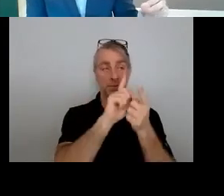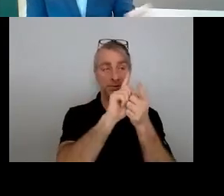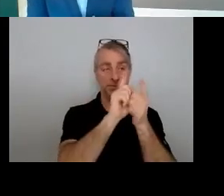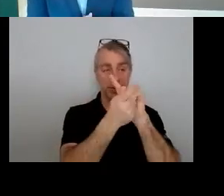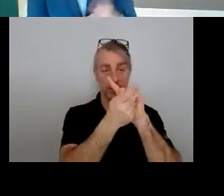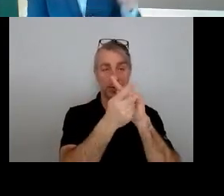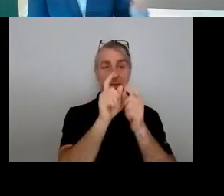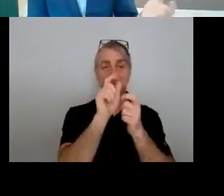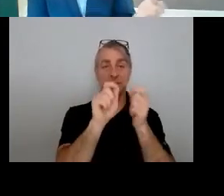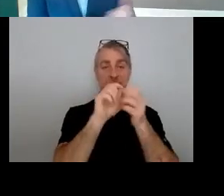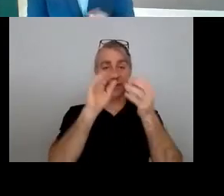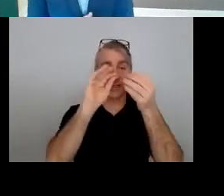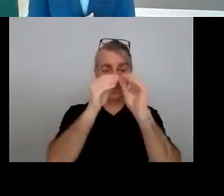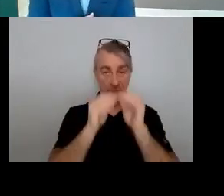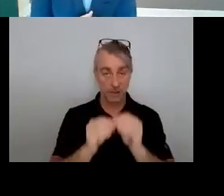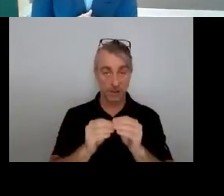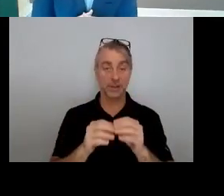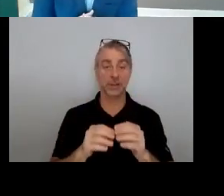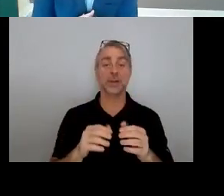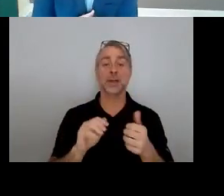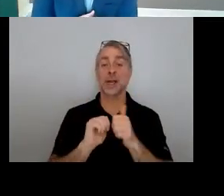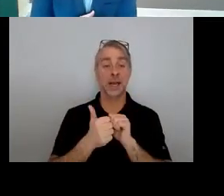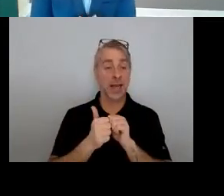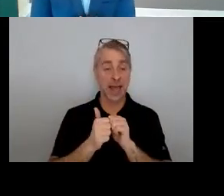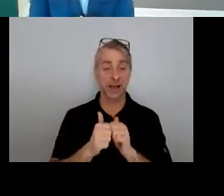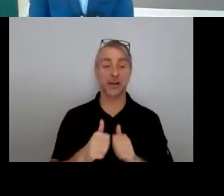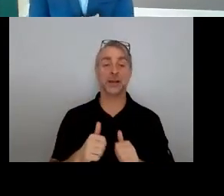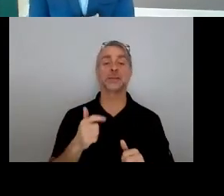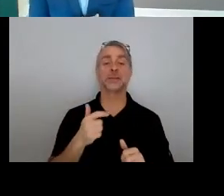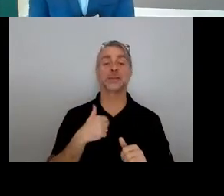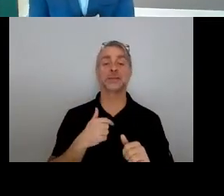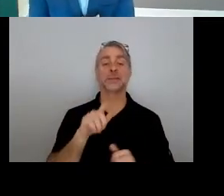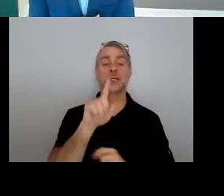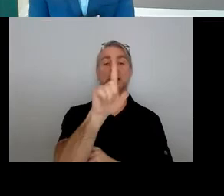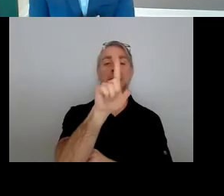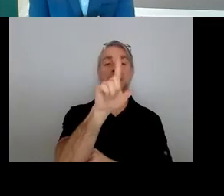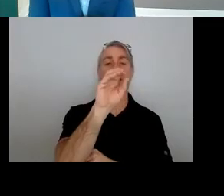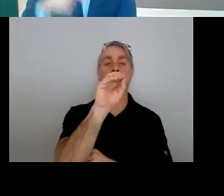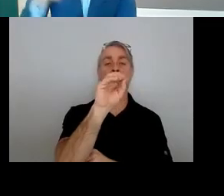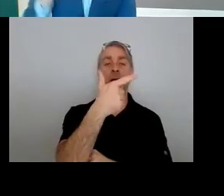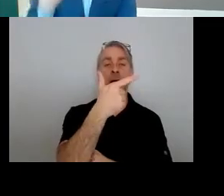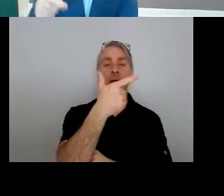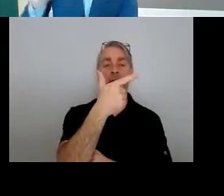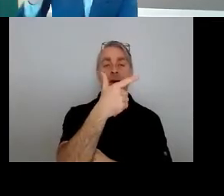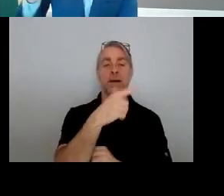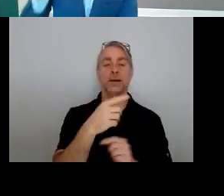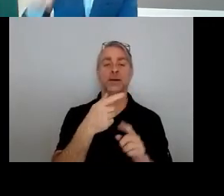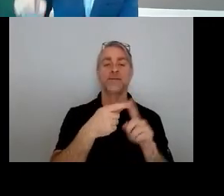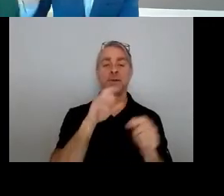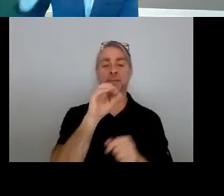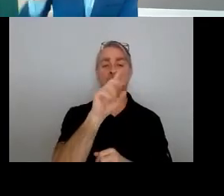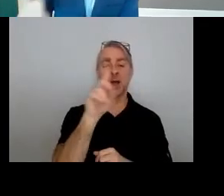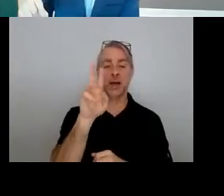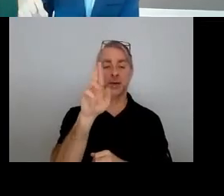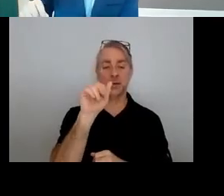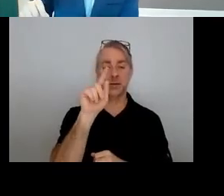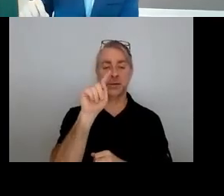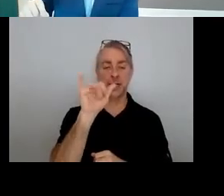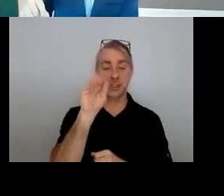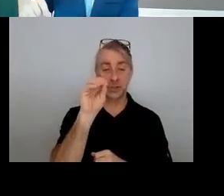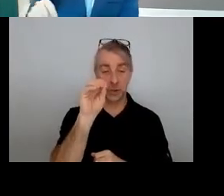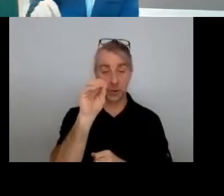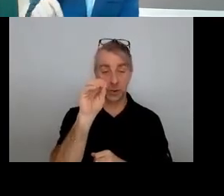calculate the standard error. And so to do that, we're going to take the log of the odds ratio. And then once we do that, the standard error of the log